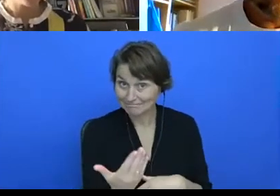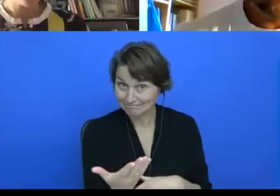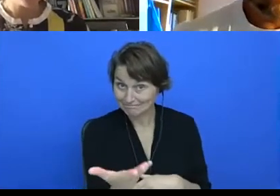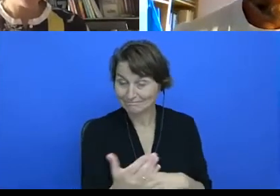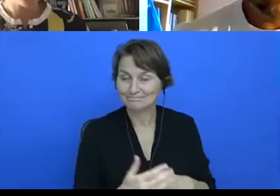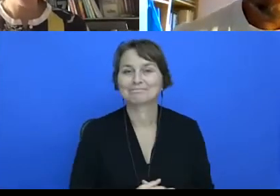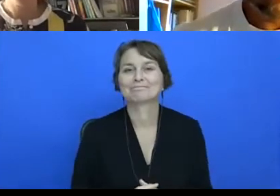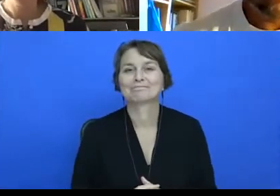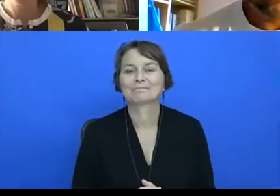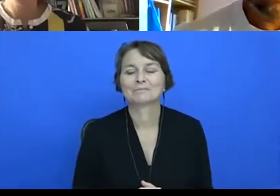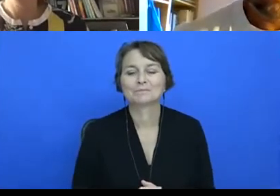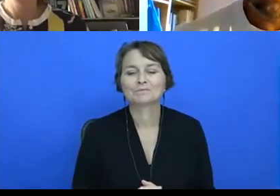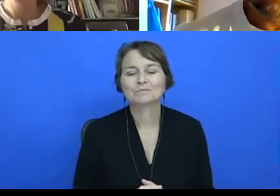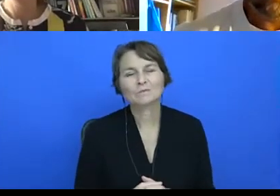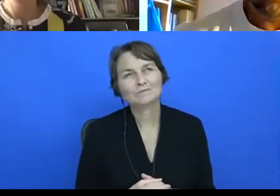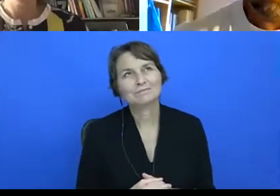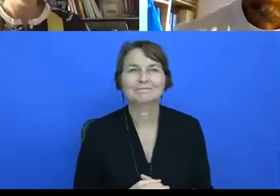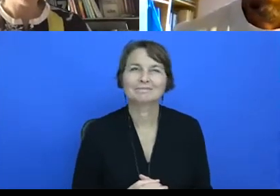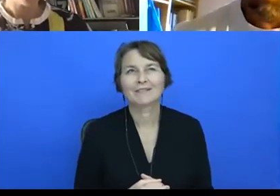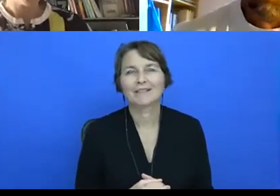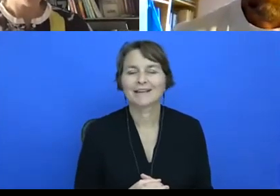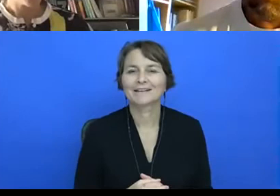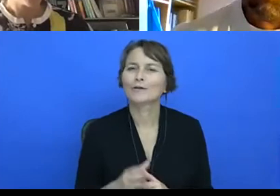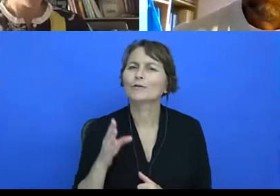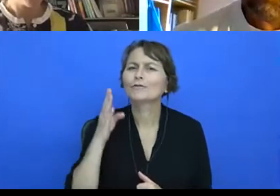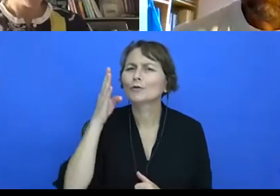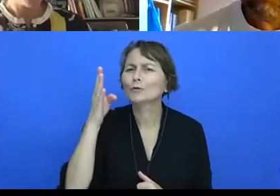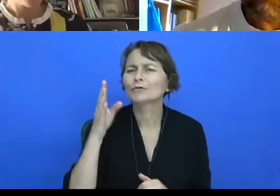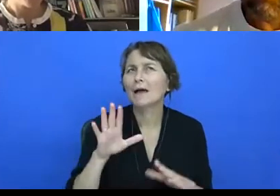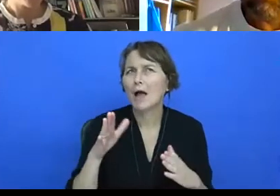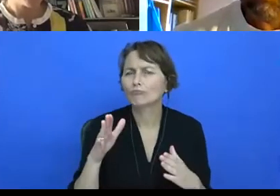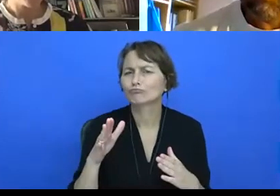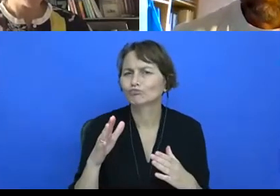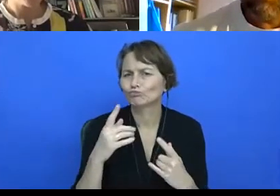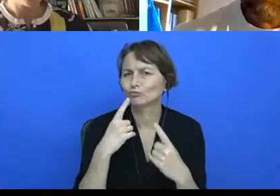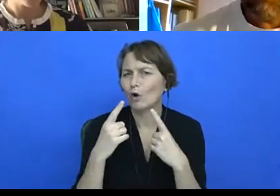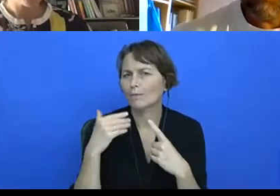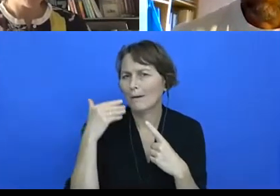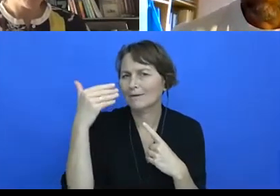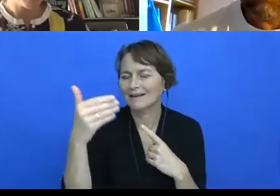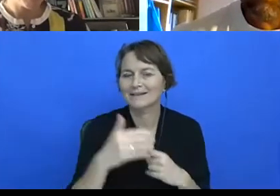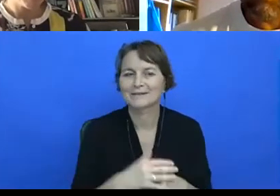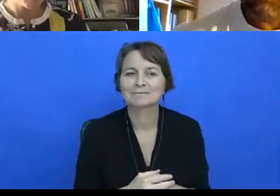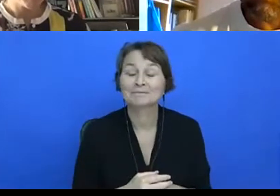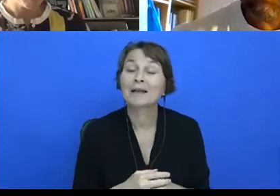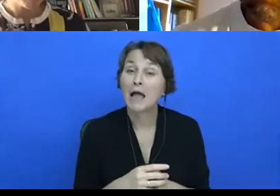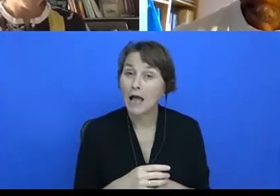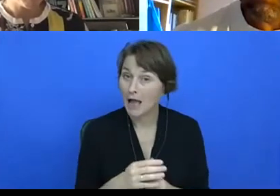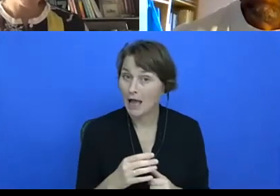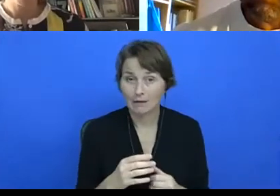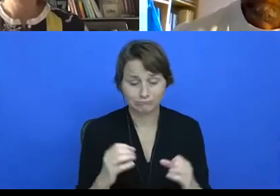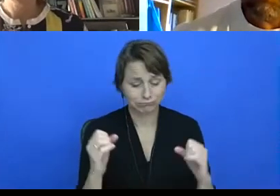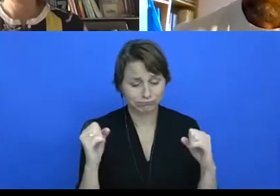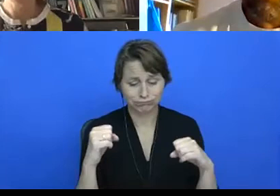I mean, things for the future, it sort of crosses over into things I know we're going to talk about later on, but I mean, I absolutely agree with what others have said. I mean, what I'd like to see is a